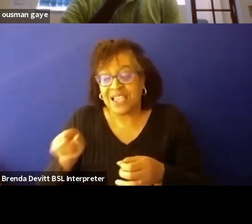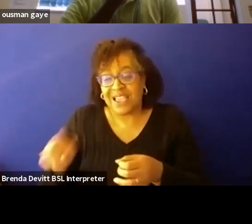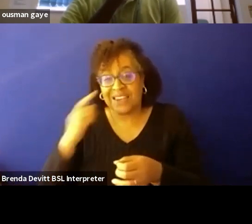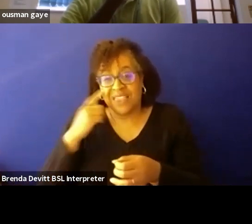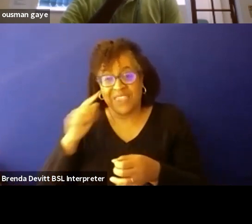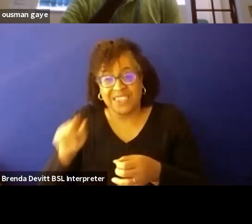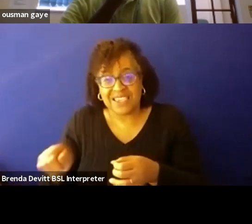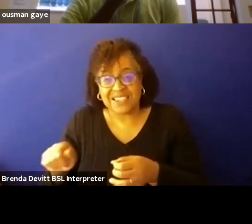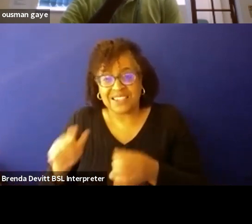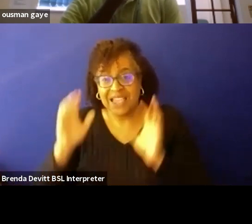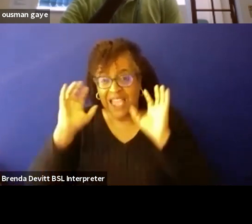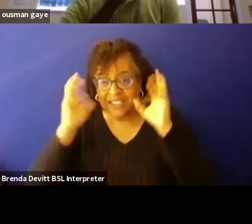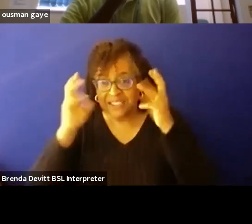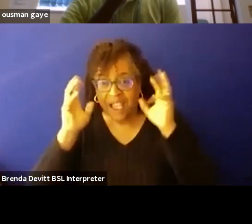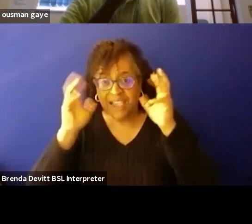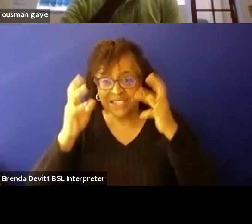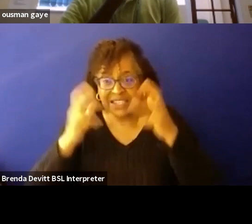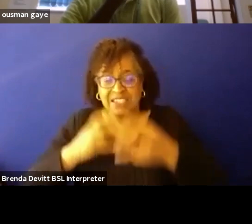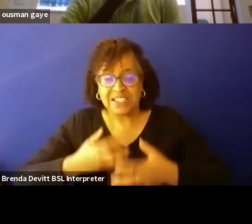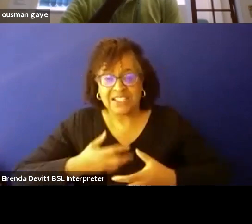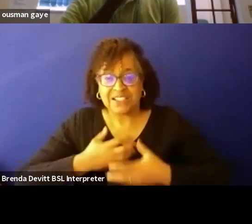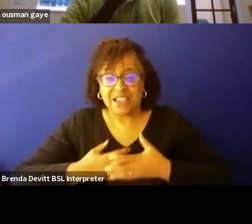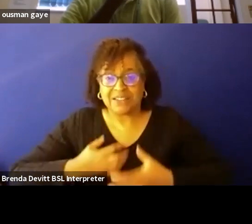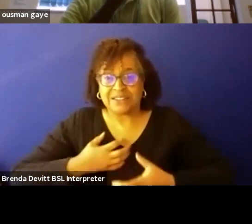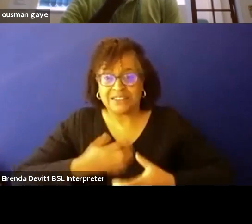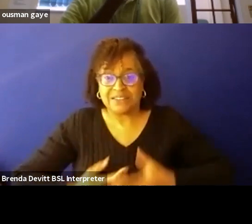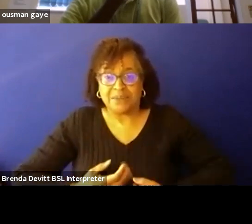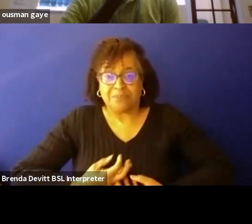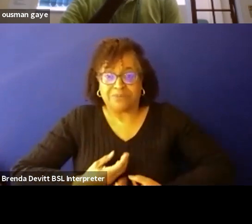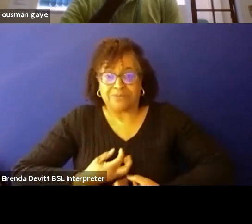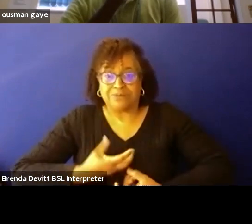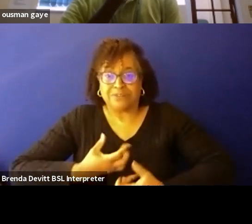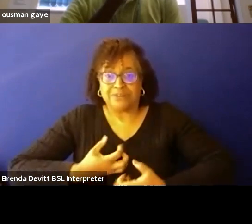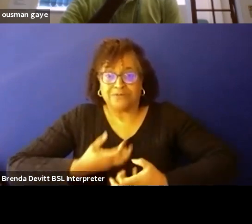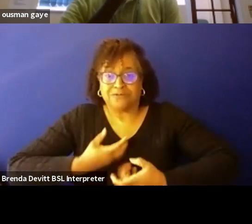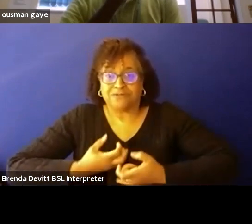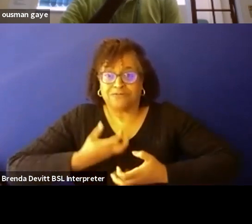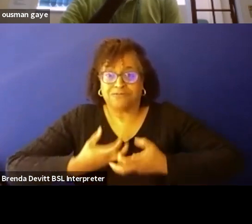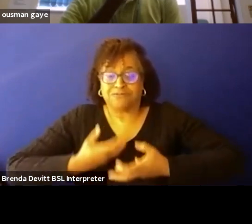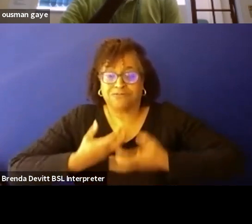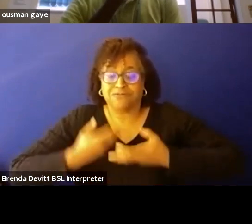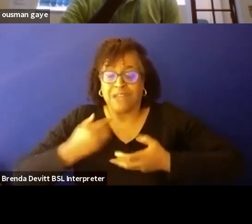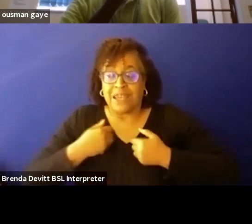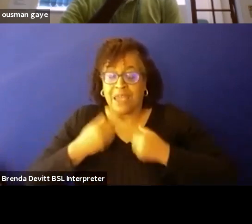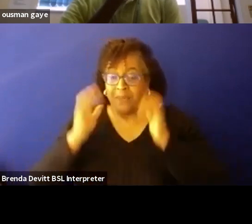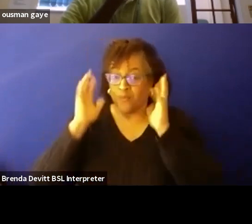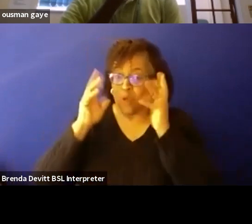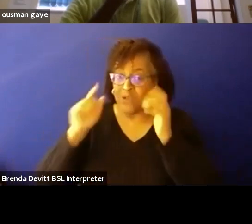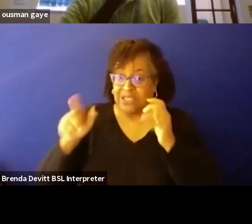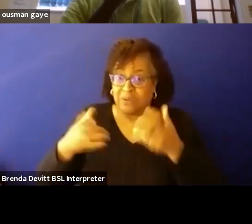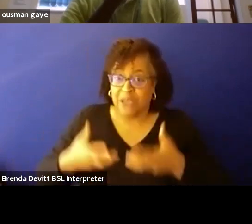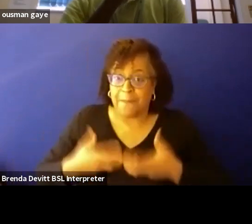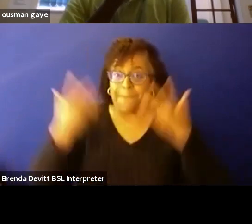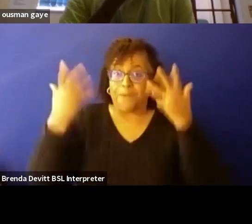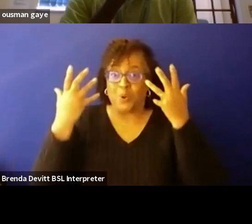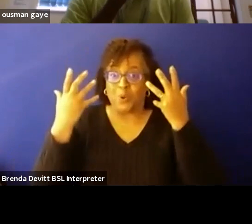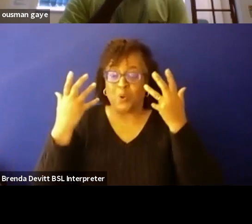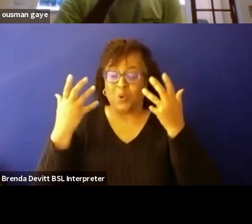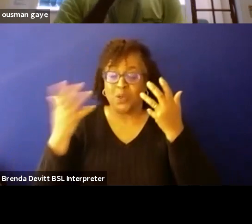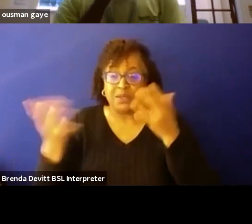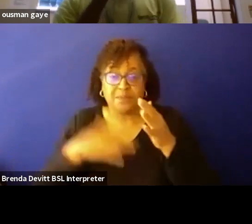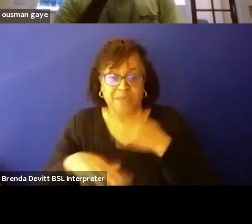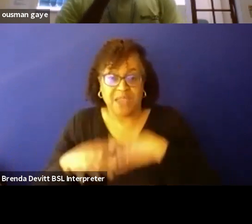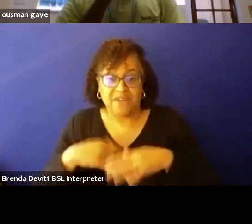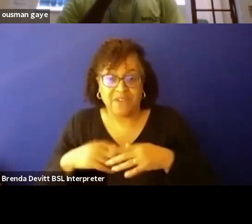point. So just offer, you know, and go back to the school and offer to support them directly. And like I said before,